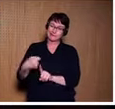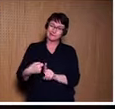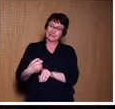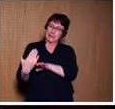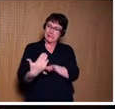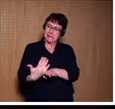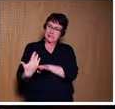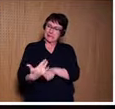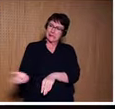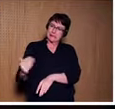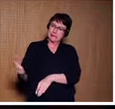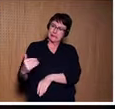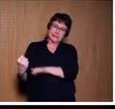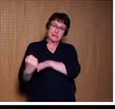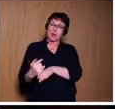first,